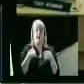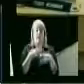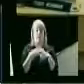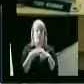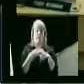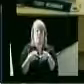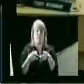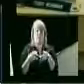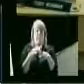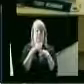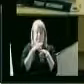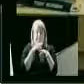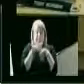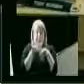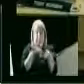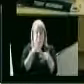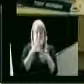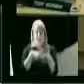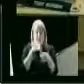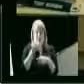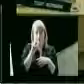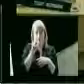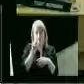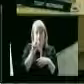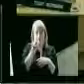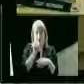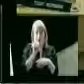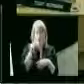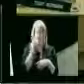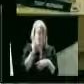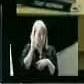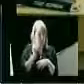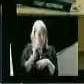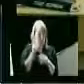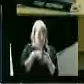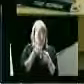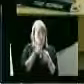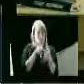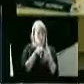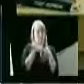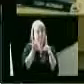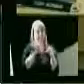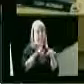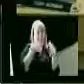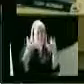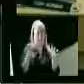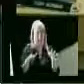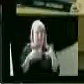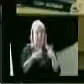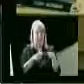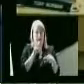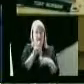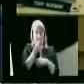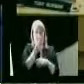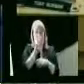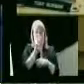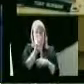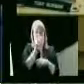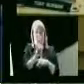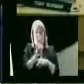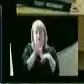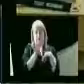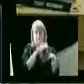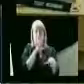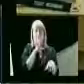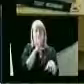outline of what Mr. Settles has gone through. And then when I'm finished, allow Mr. Settles to speak, if you would.